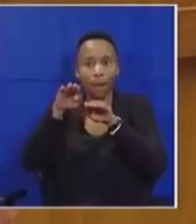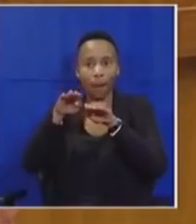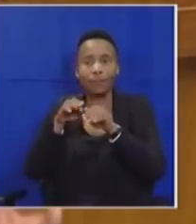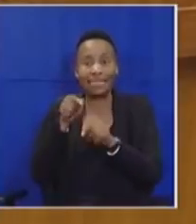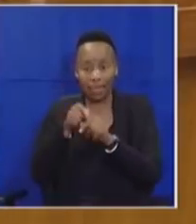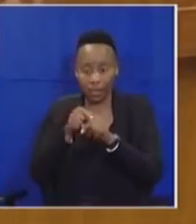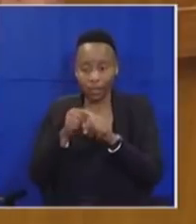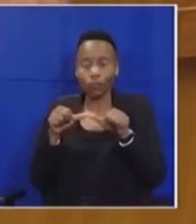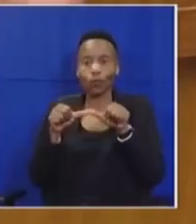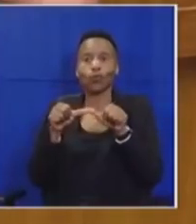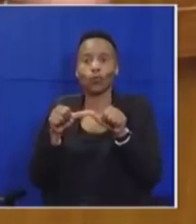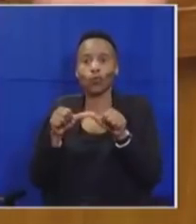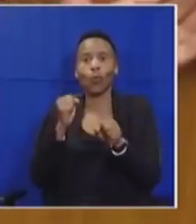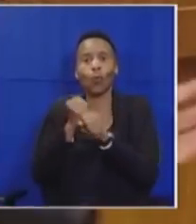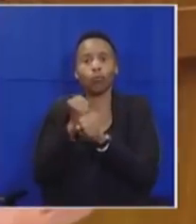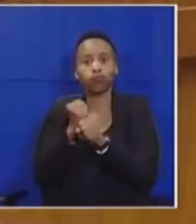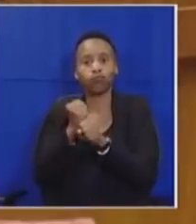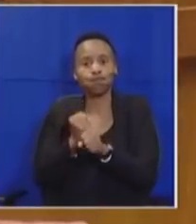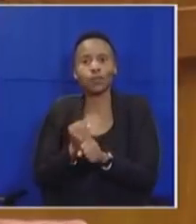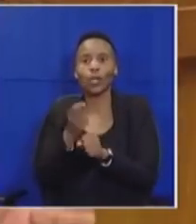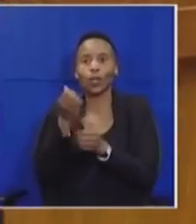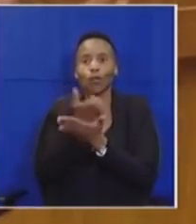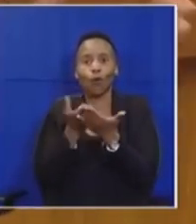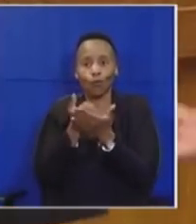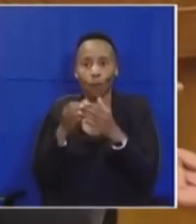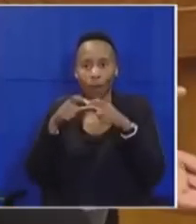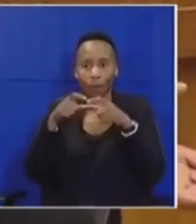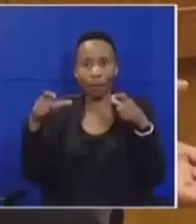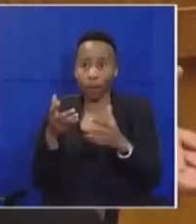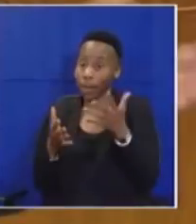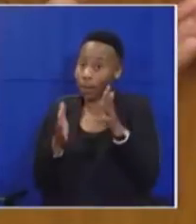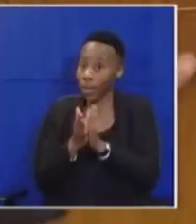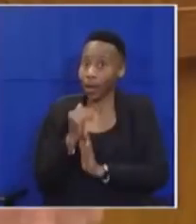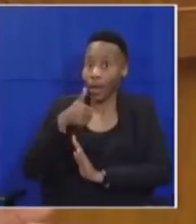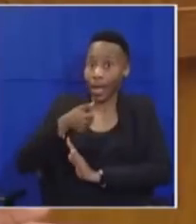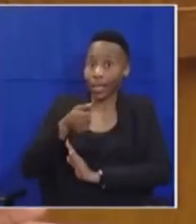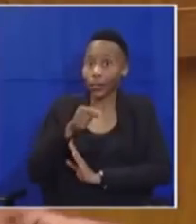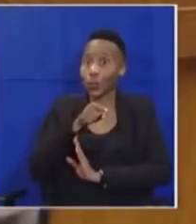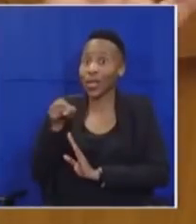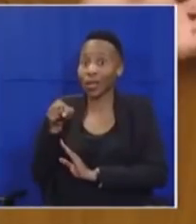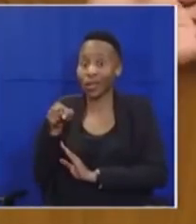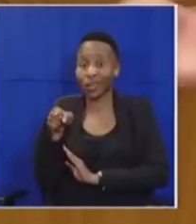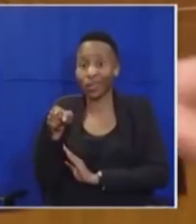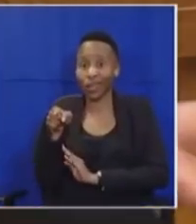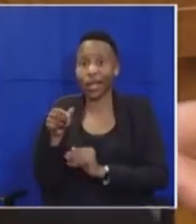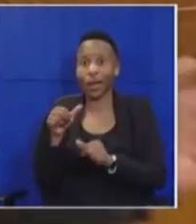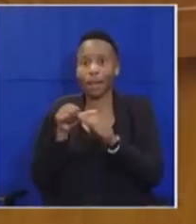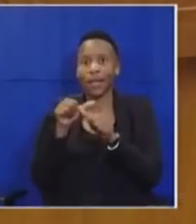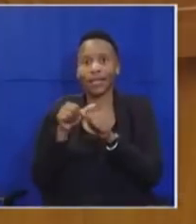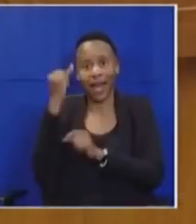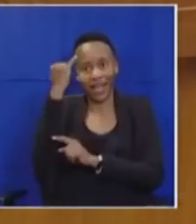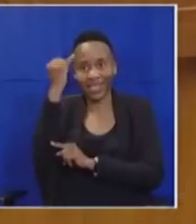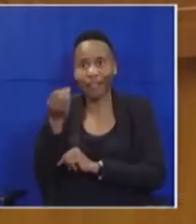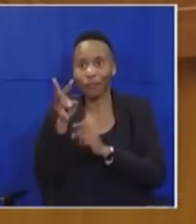grow. Now, maybe next week you may well have Better ideas, if you wake up on the right side